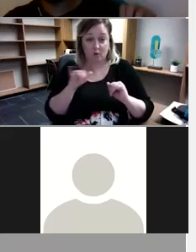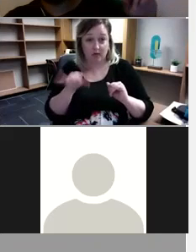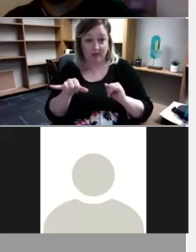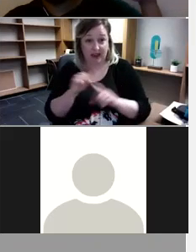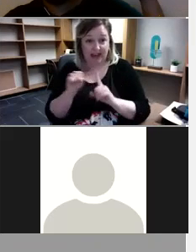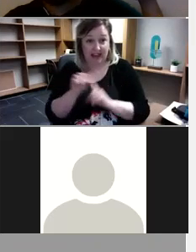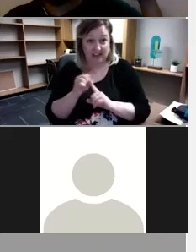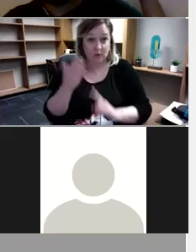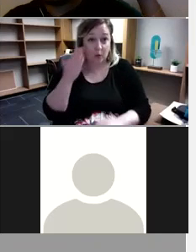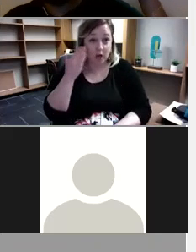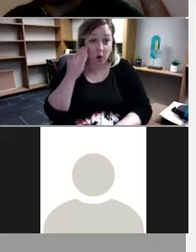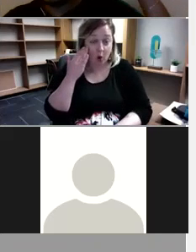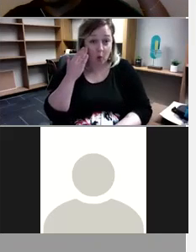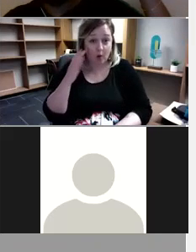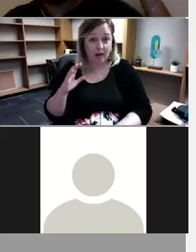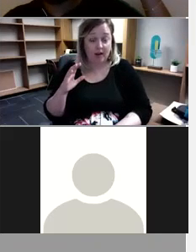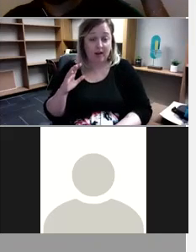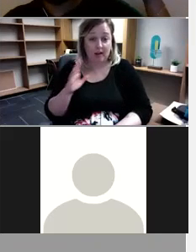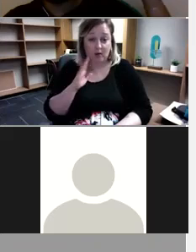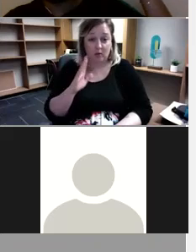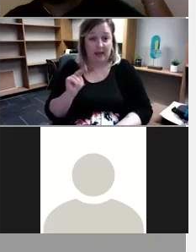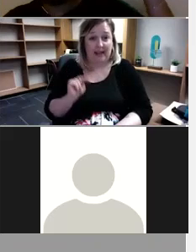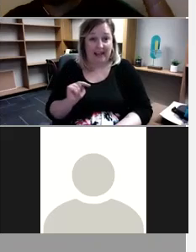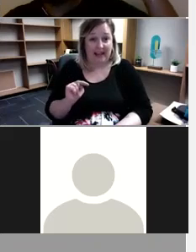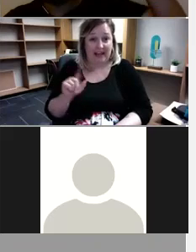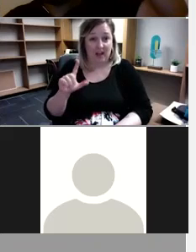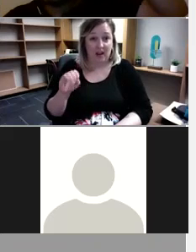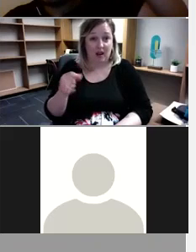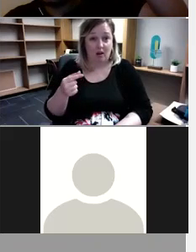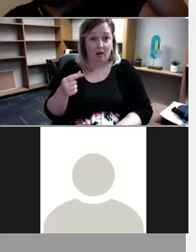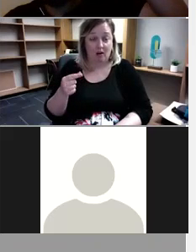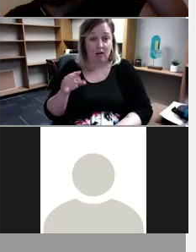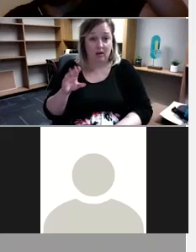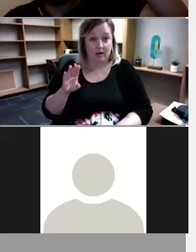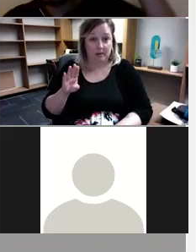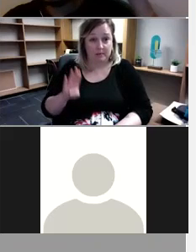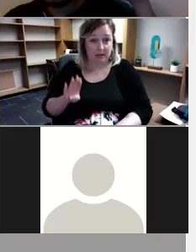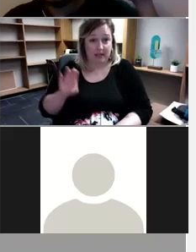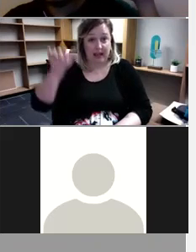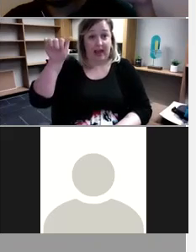is going to be n log base ba, so n raised to the power of